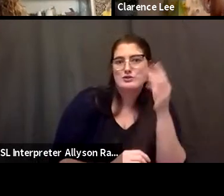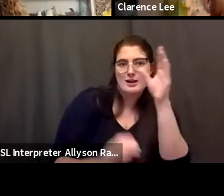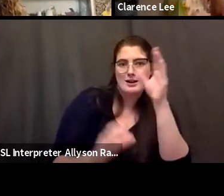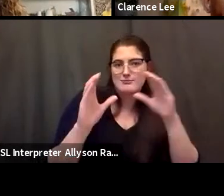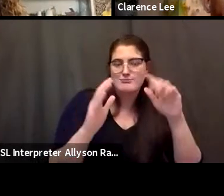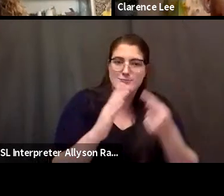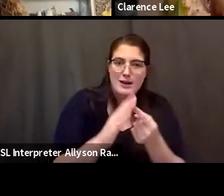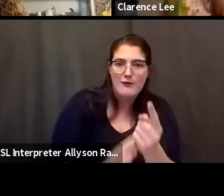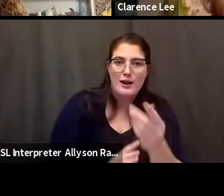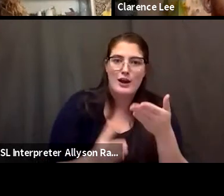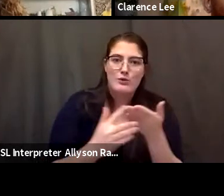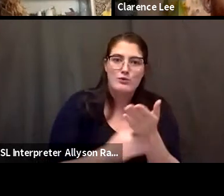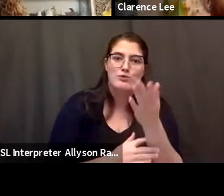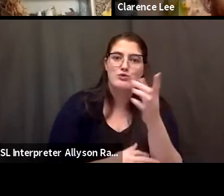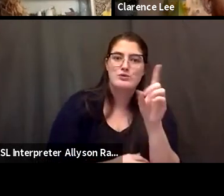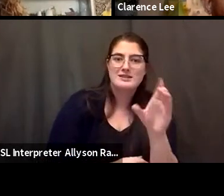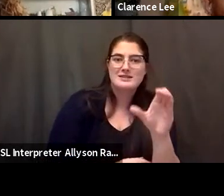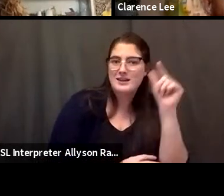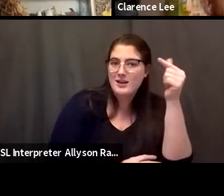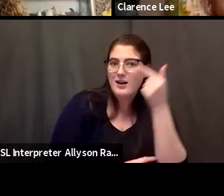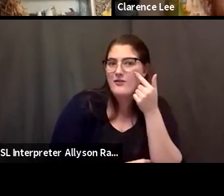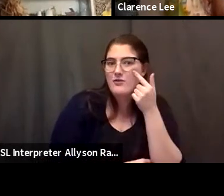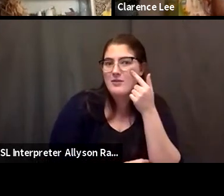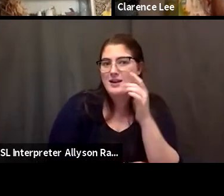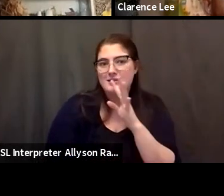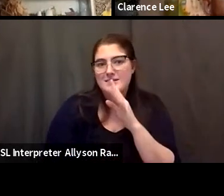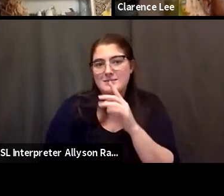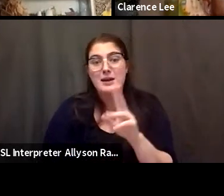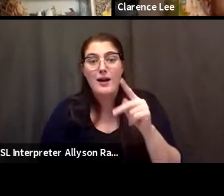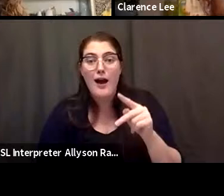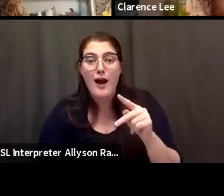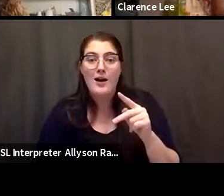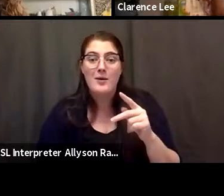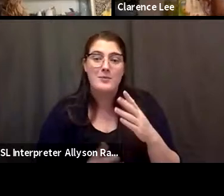and be a voice for themselves.